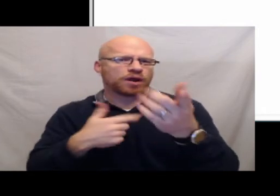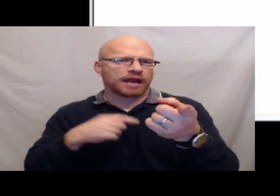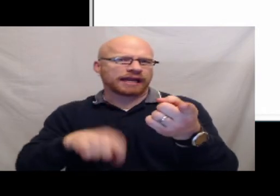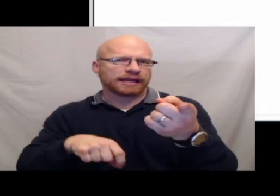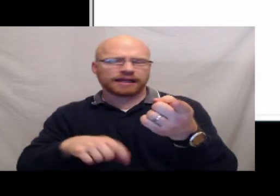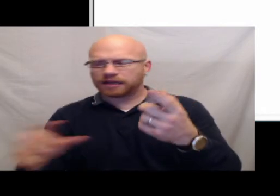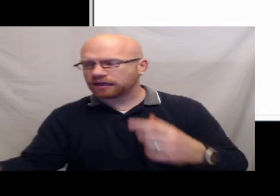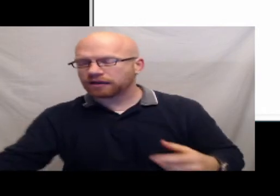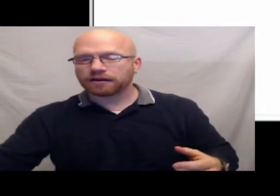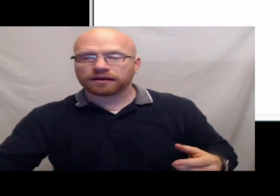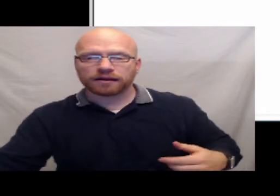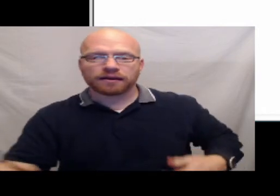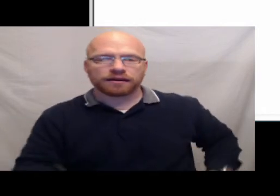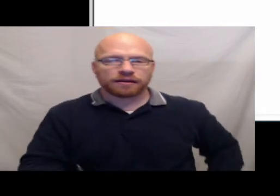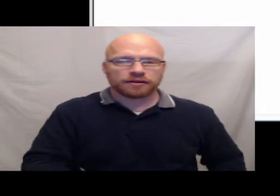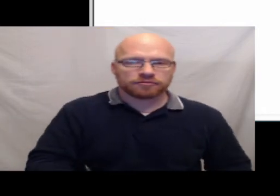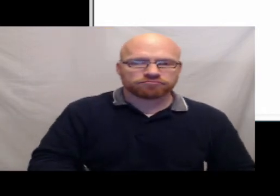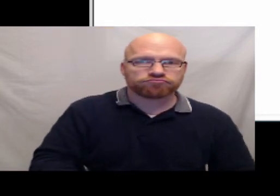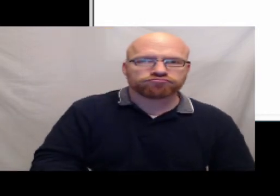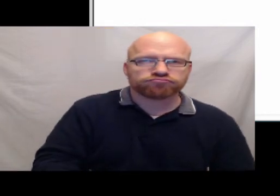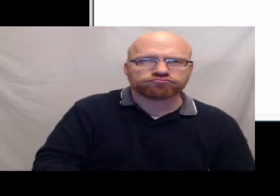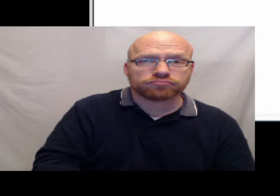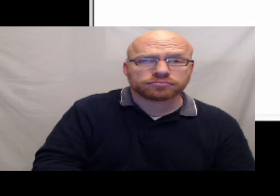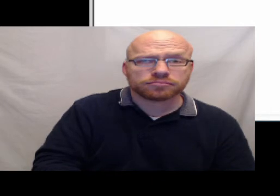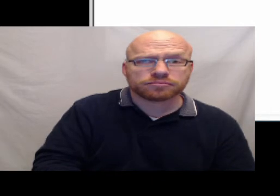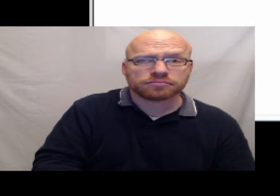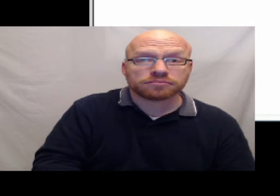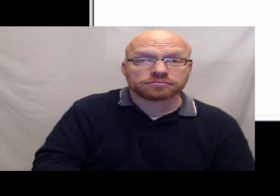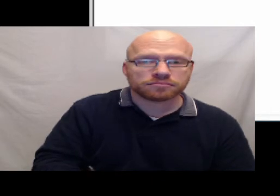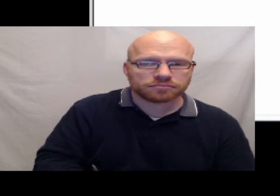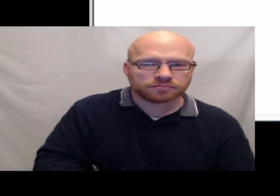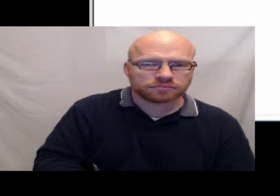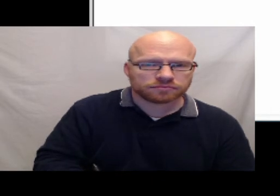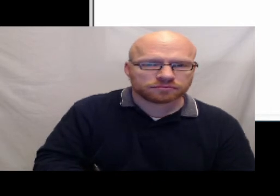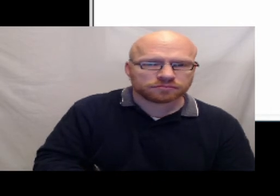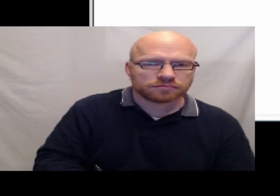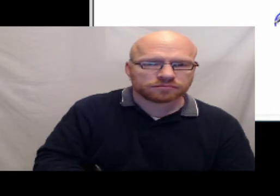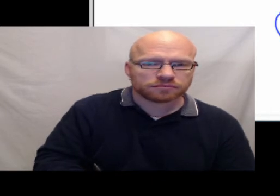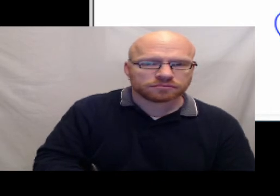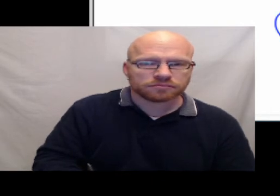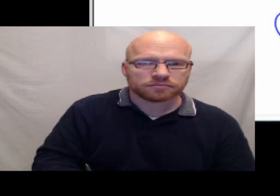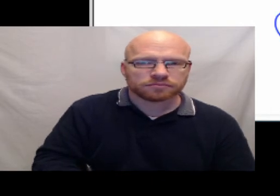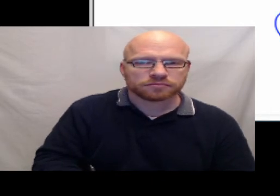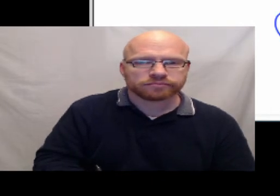we're going to add them together to get our negative 6.